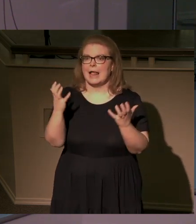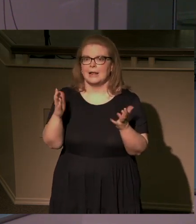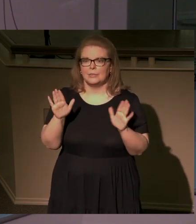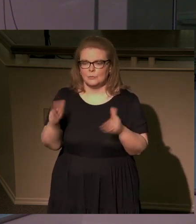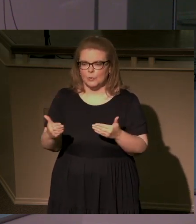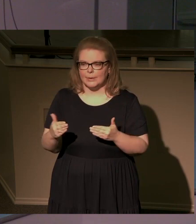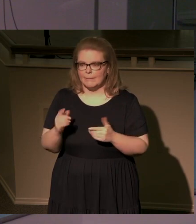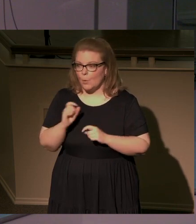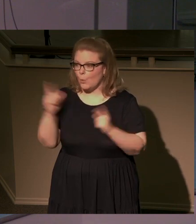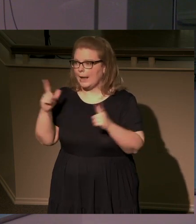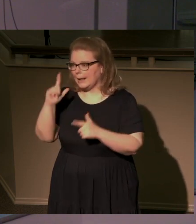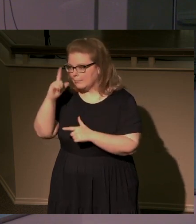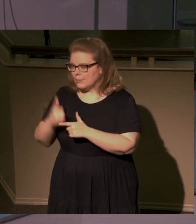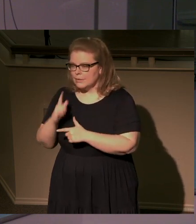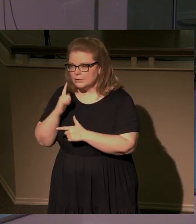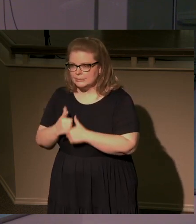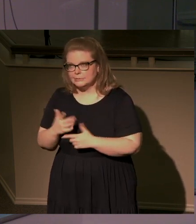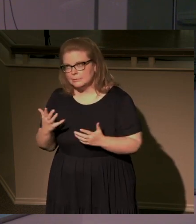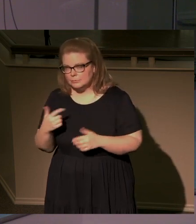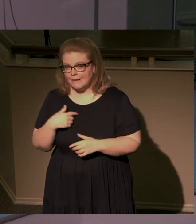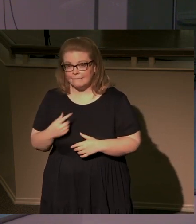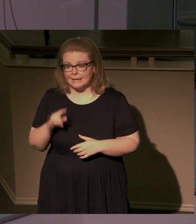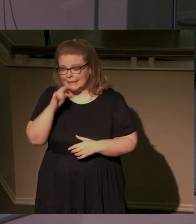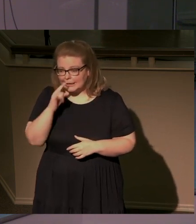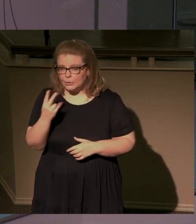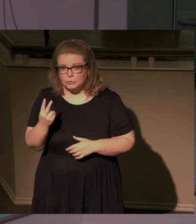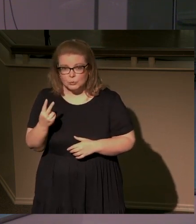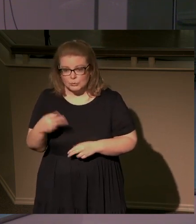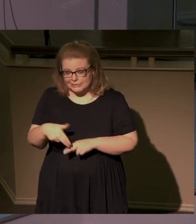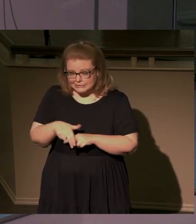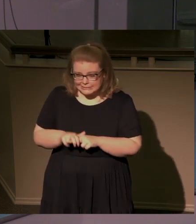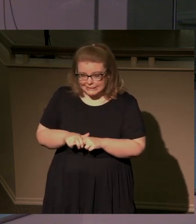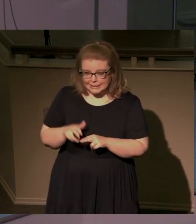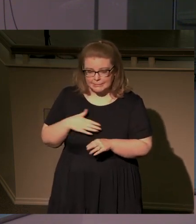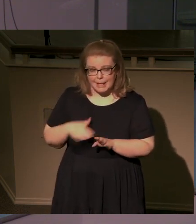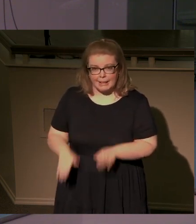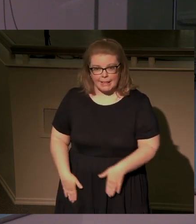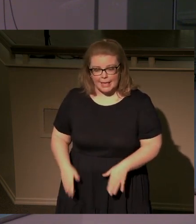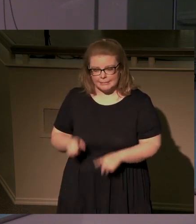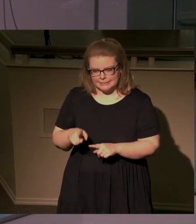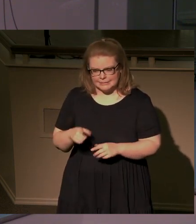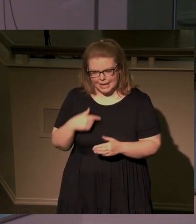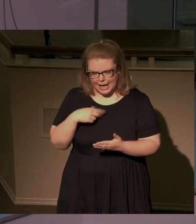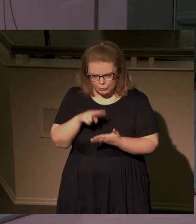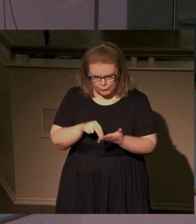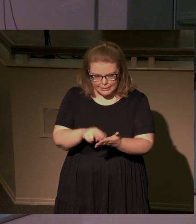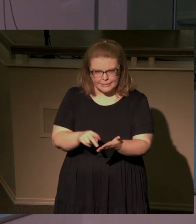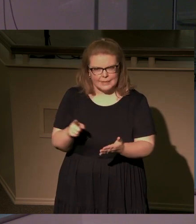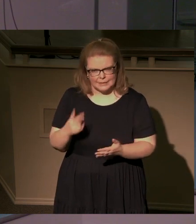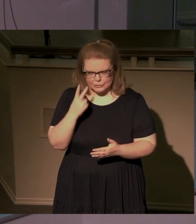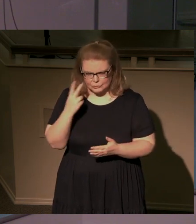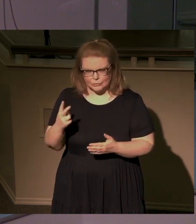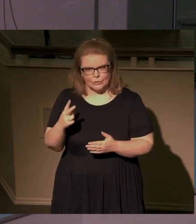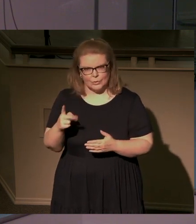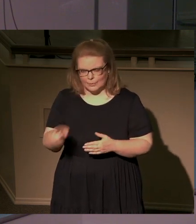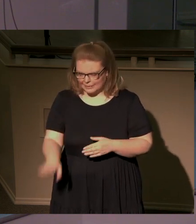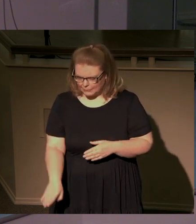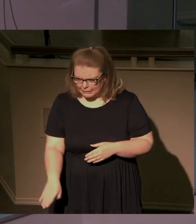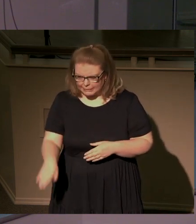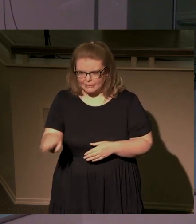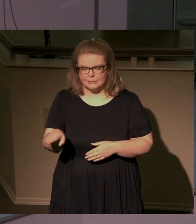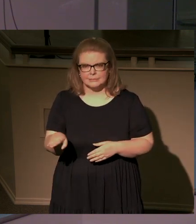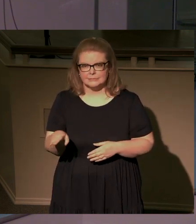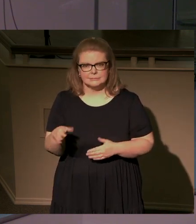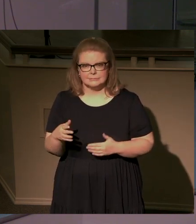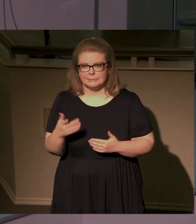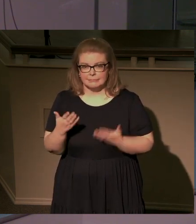siblings up. So I'd have a kid or two sitting in my lap as I read devotionally. And they saw it from the earliest days, from the times when they were